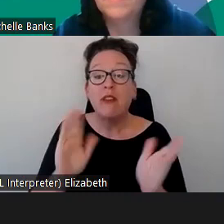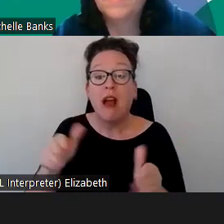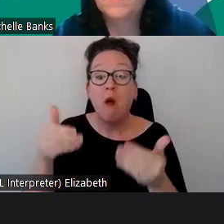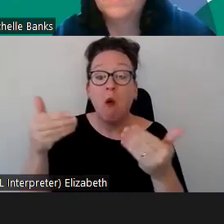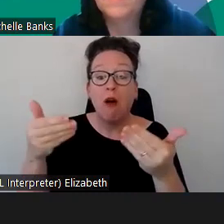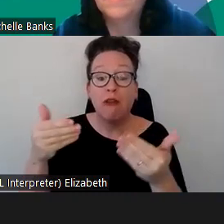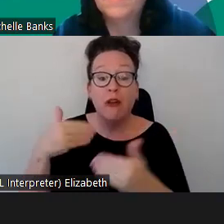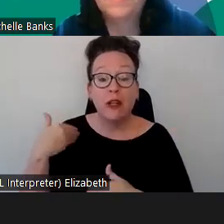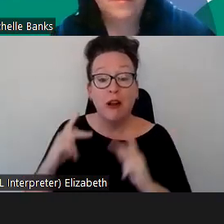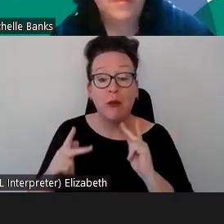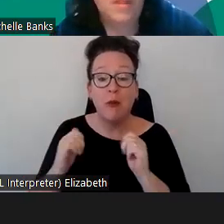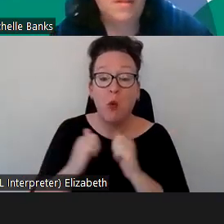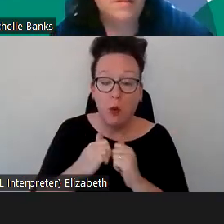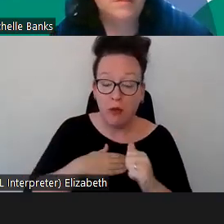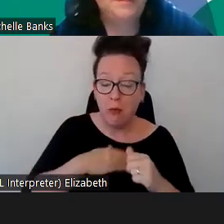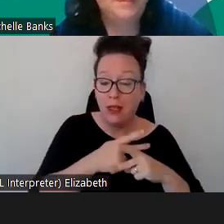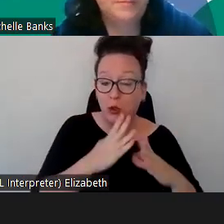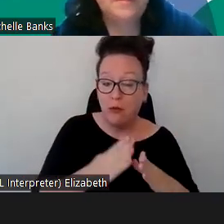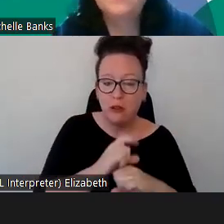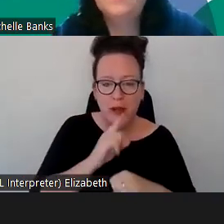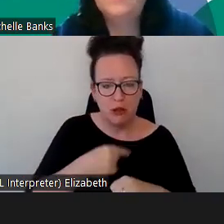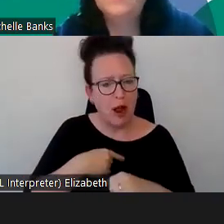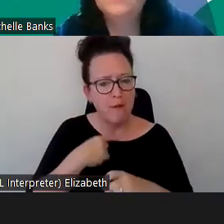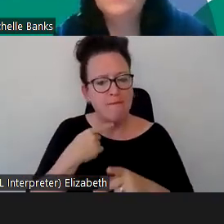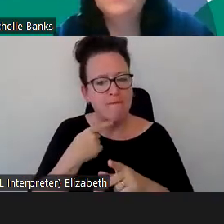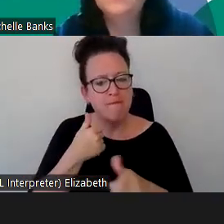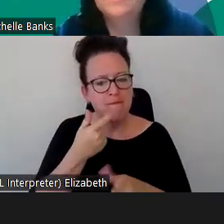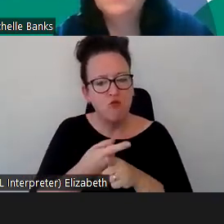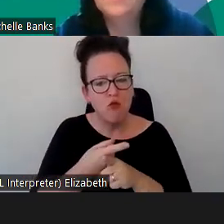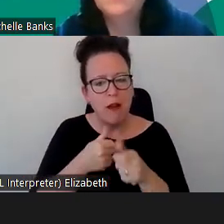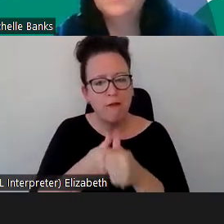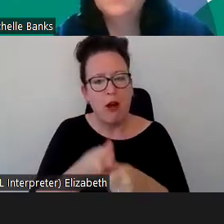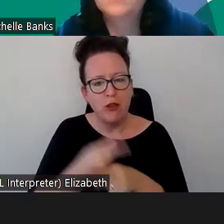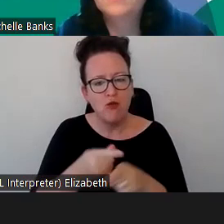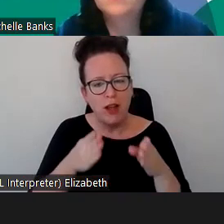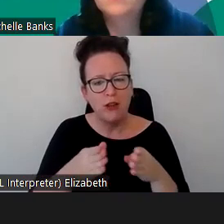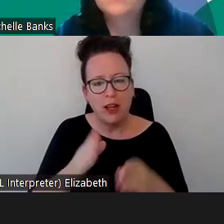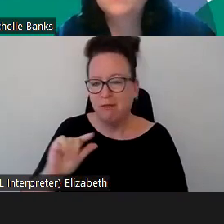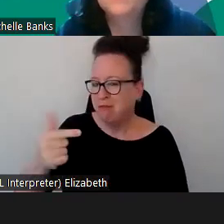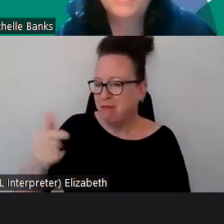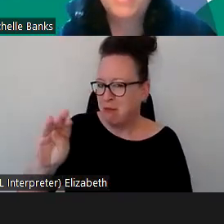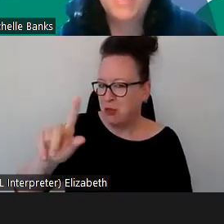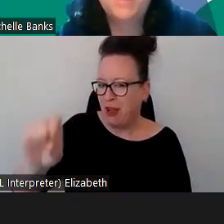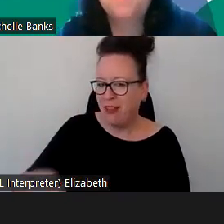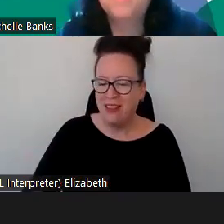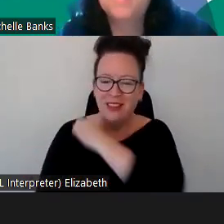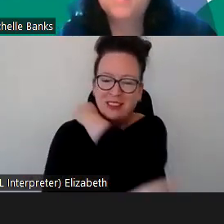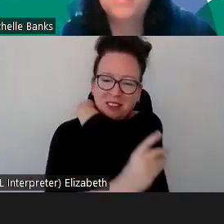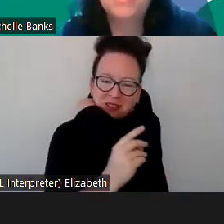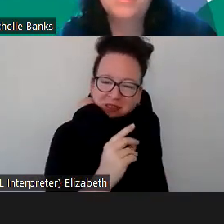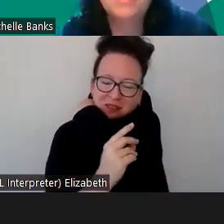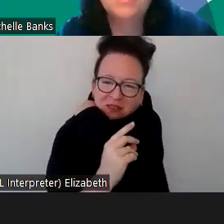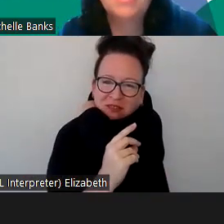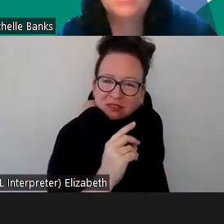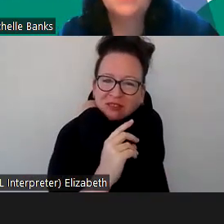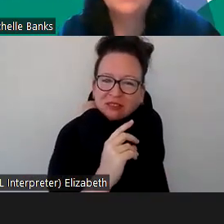supervisor to make sure that I'm on track. I'm back to Michelle. Thank you. Yeah.